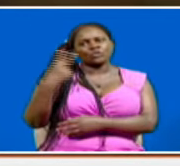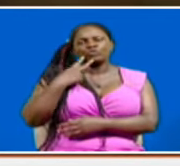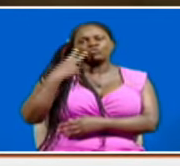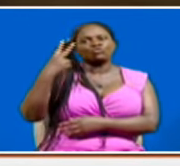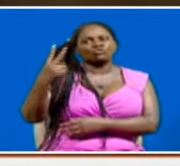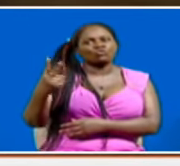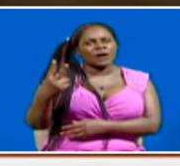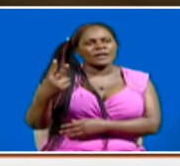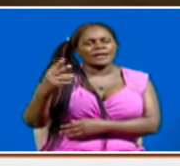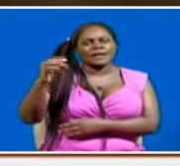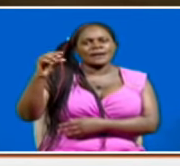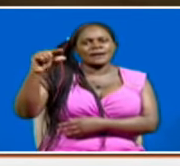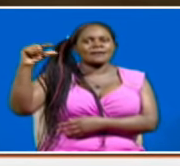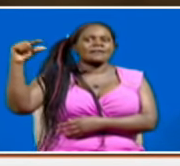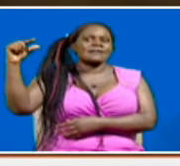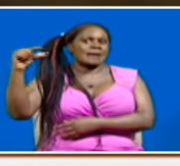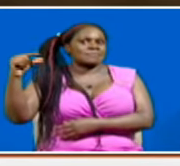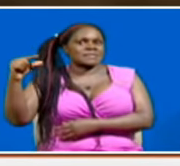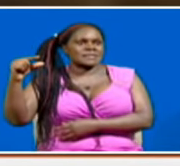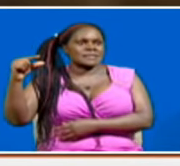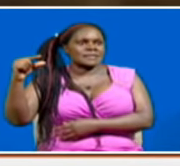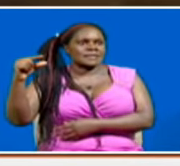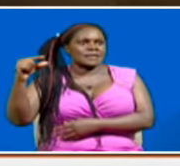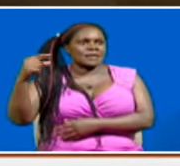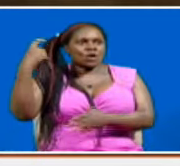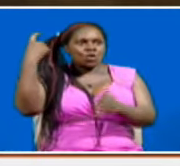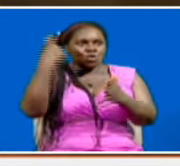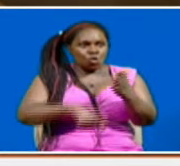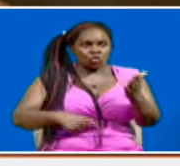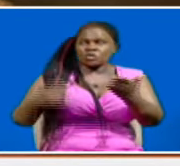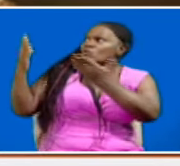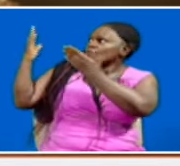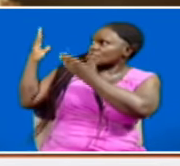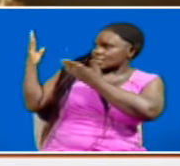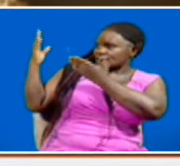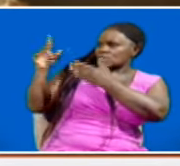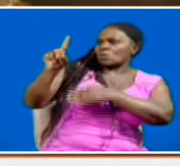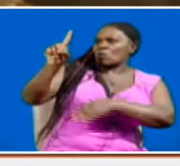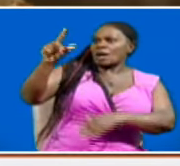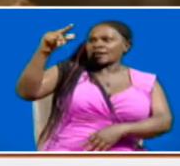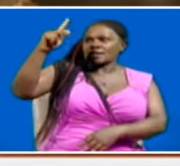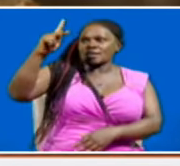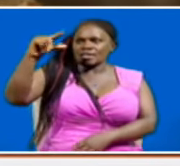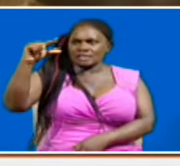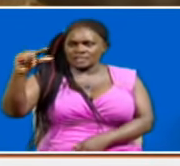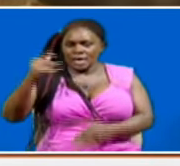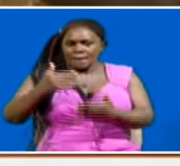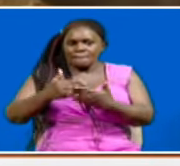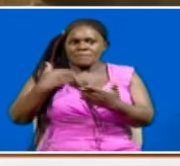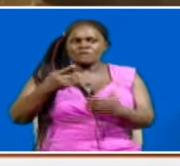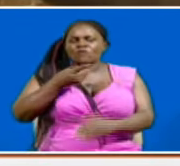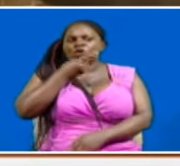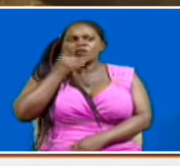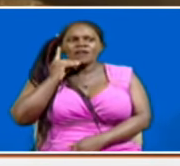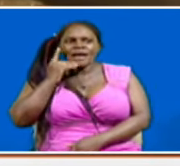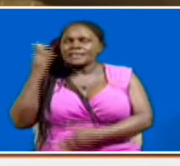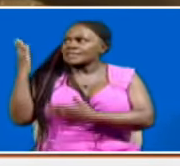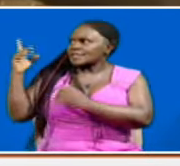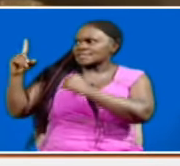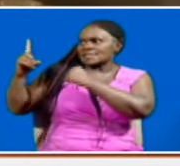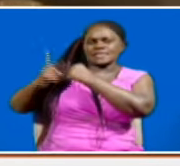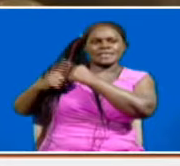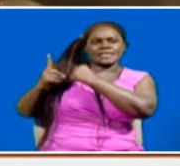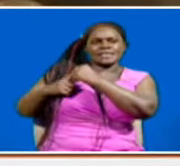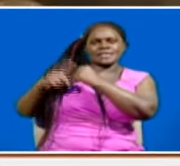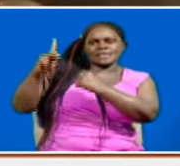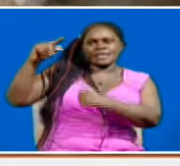200 grams from that. So the price of that, if we get 1 kg, is almost like 6 kg of this